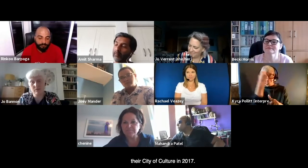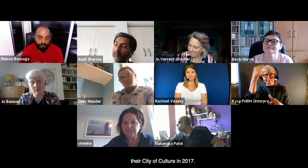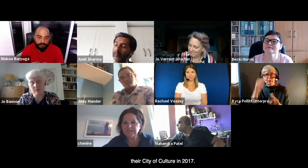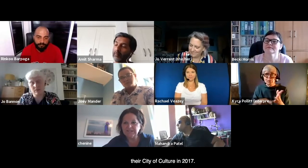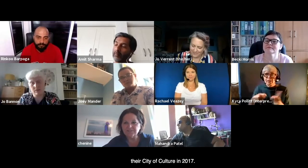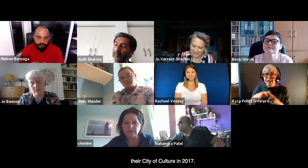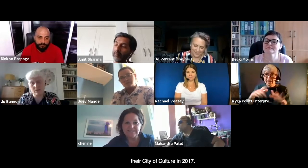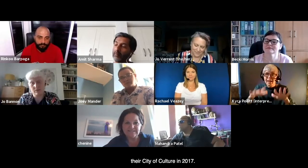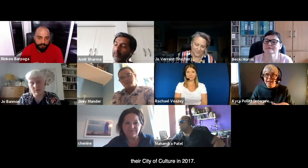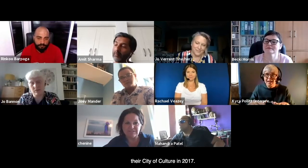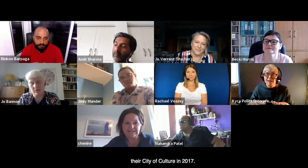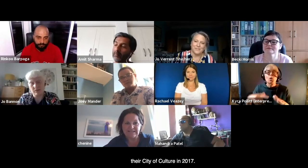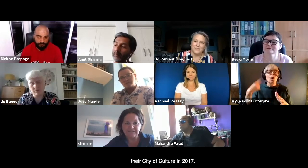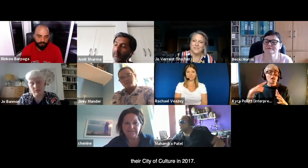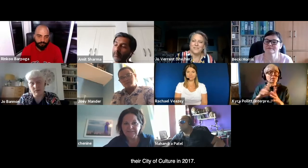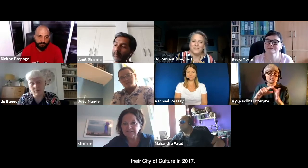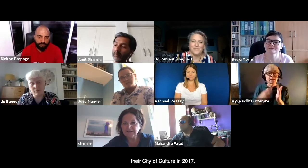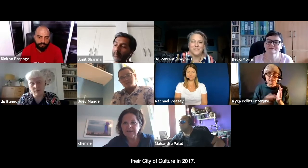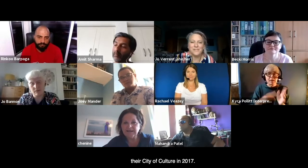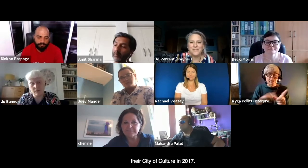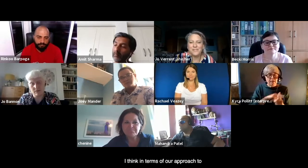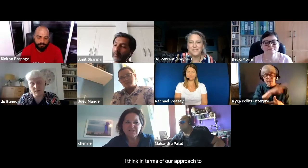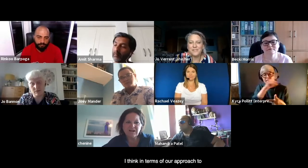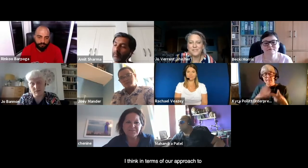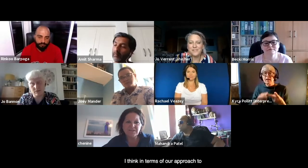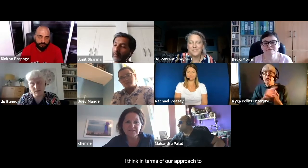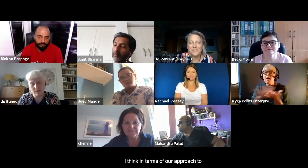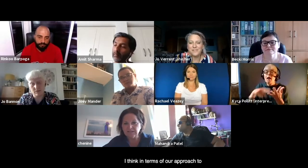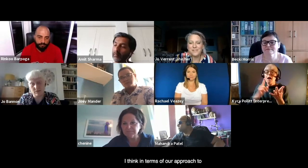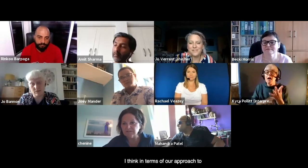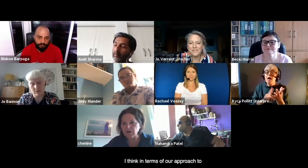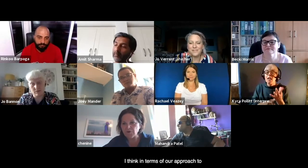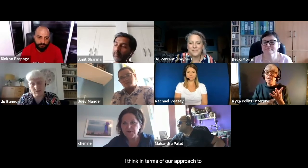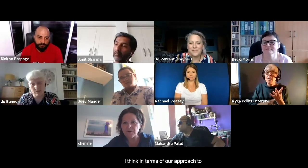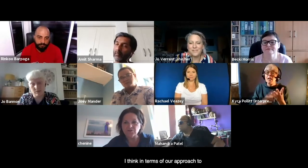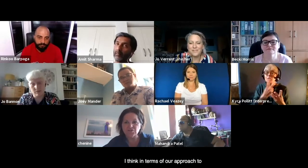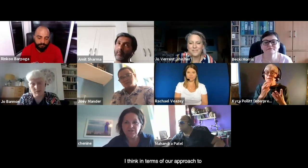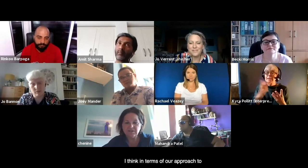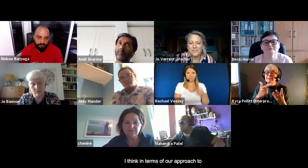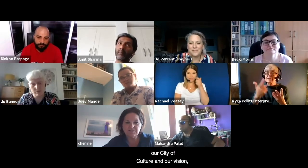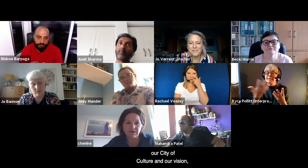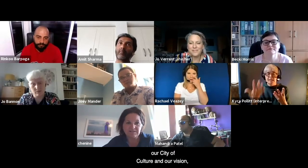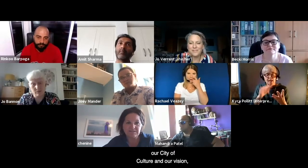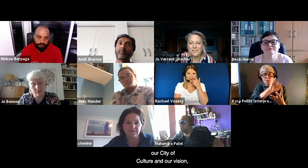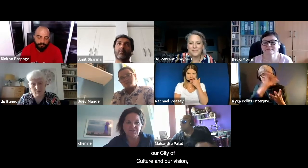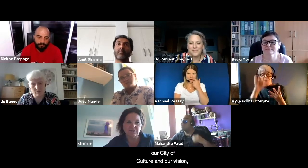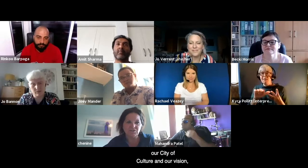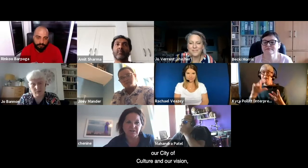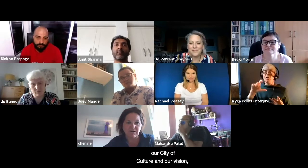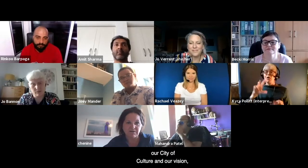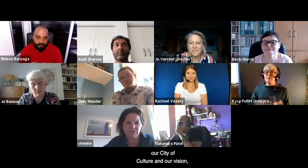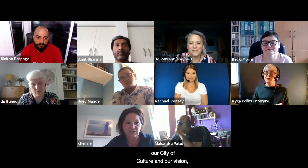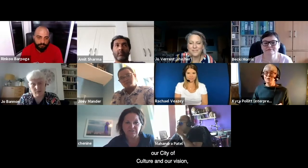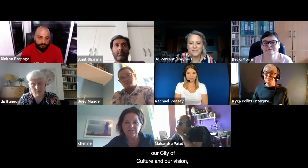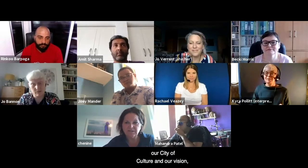Culture in 2017. I think in terms of our approach to our City of Culture